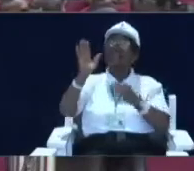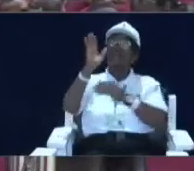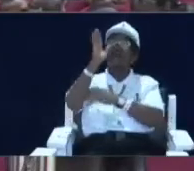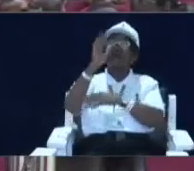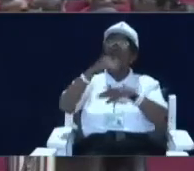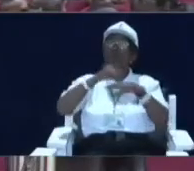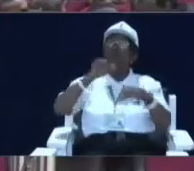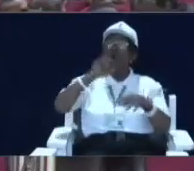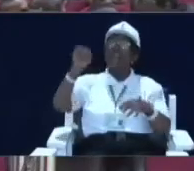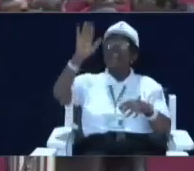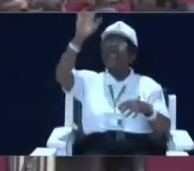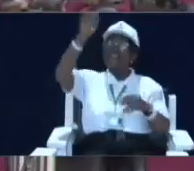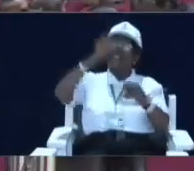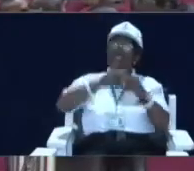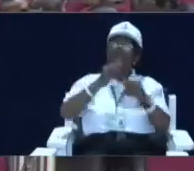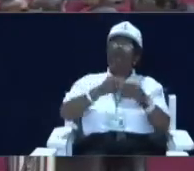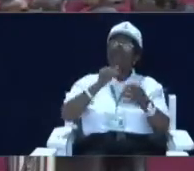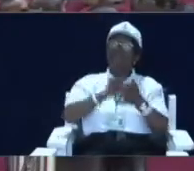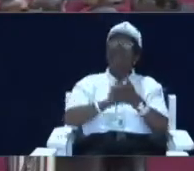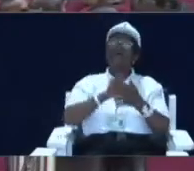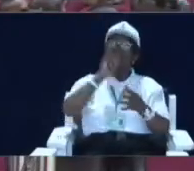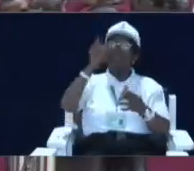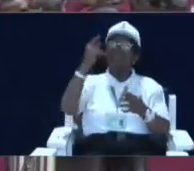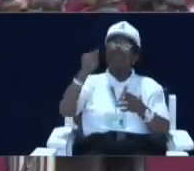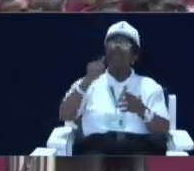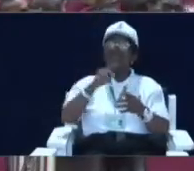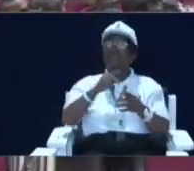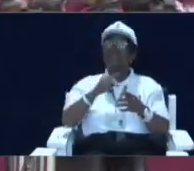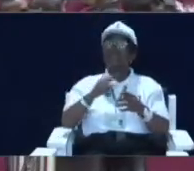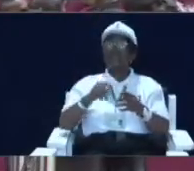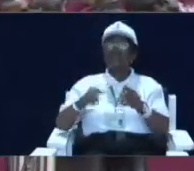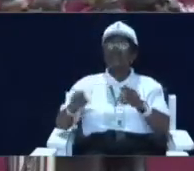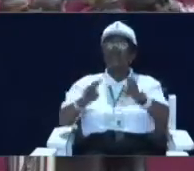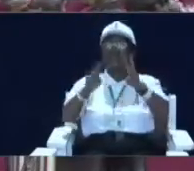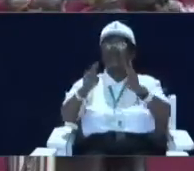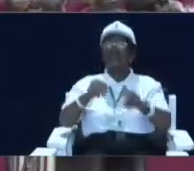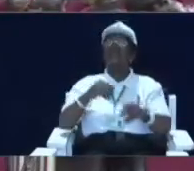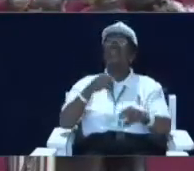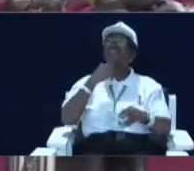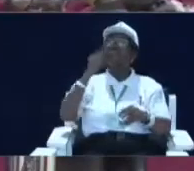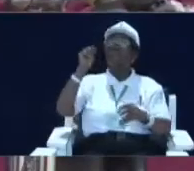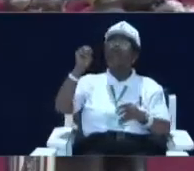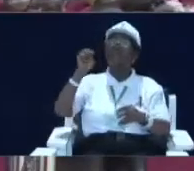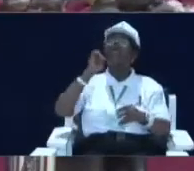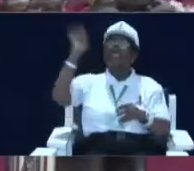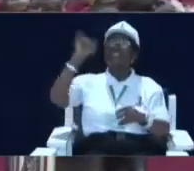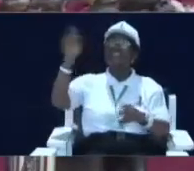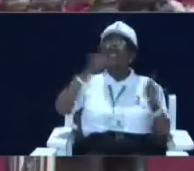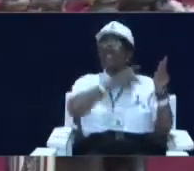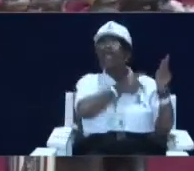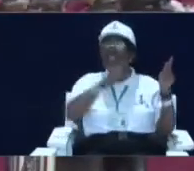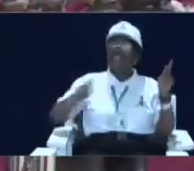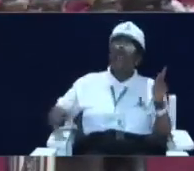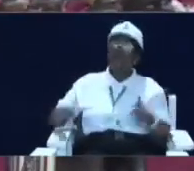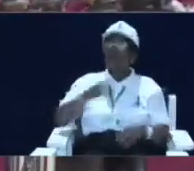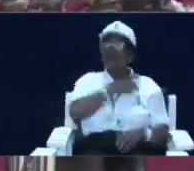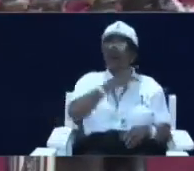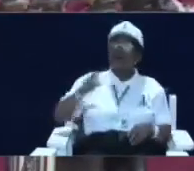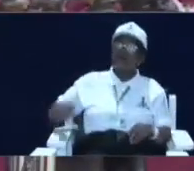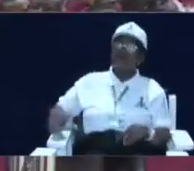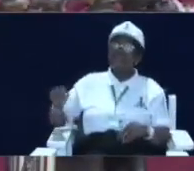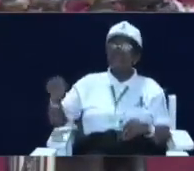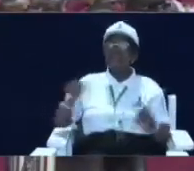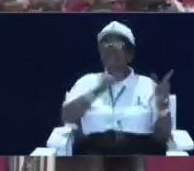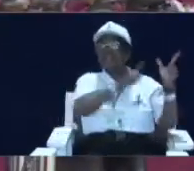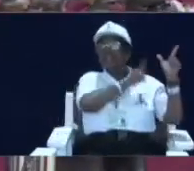that's the pattern. After you've told him he's the King of Kings, the Lord of Lords, the Ancient of Days, etc.,